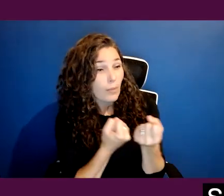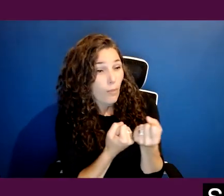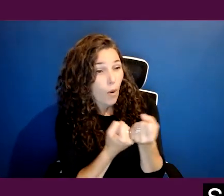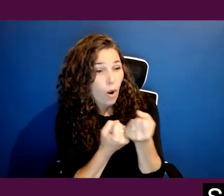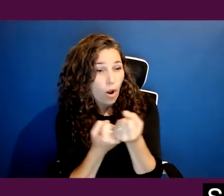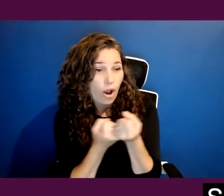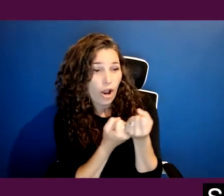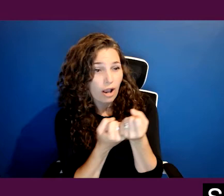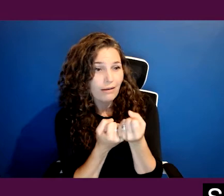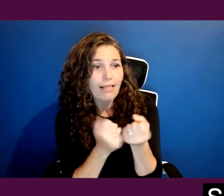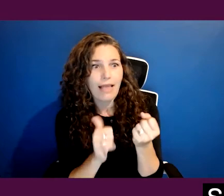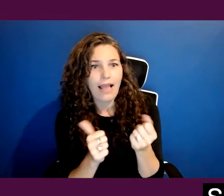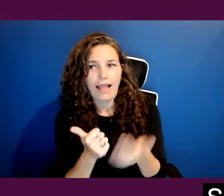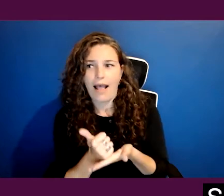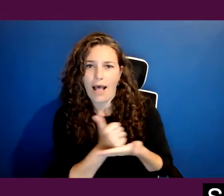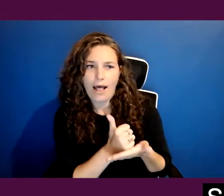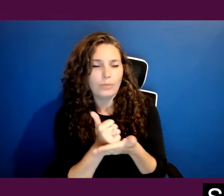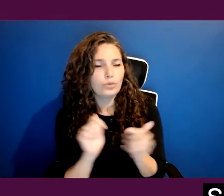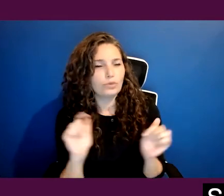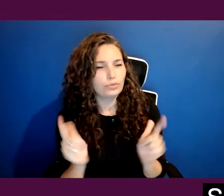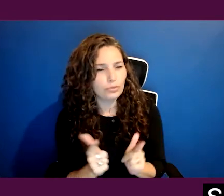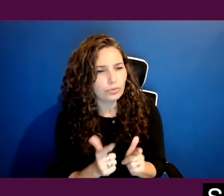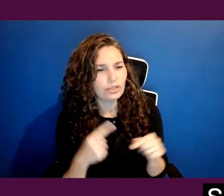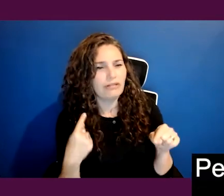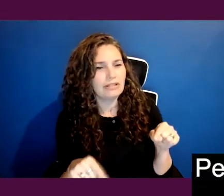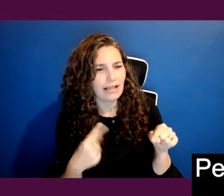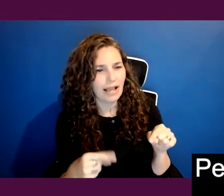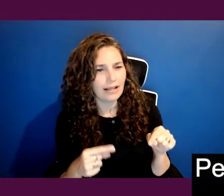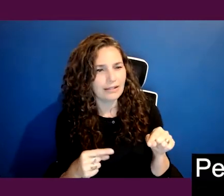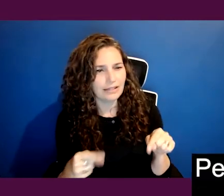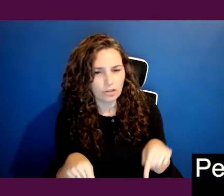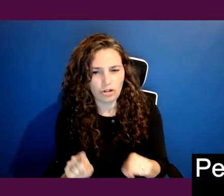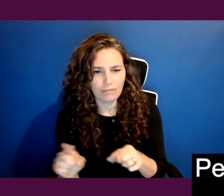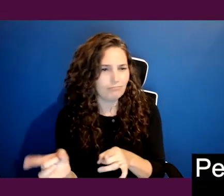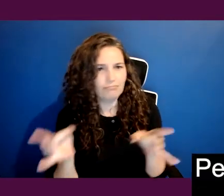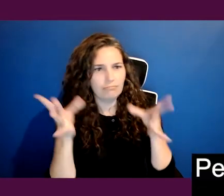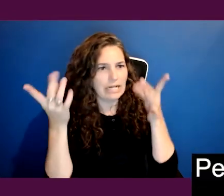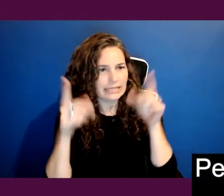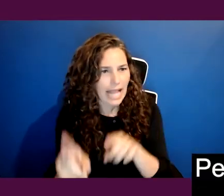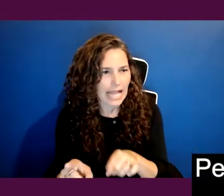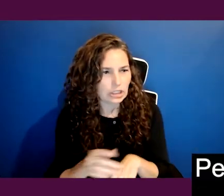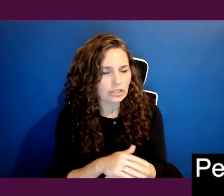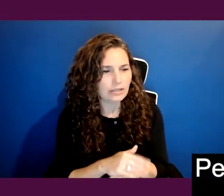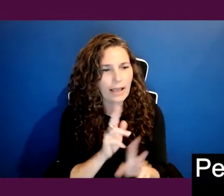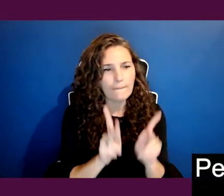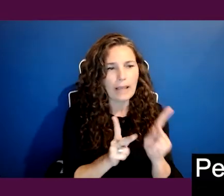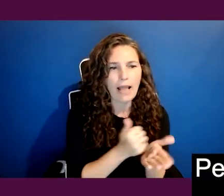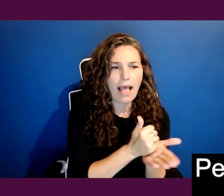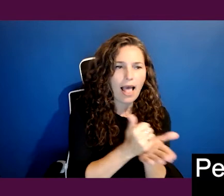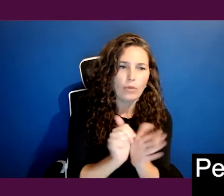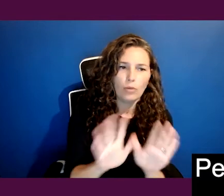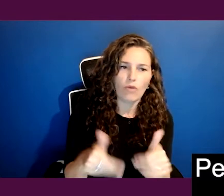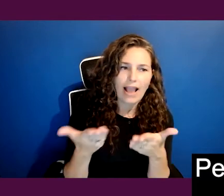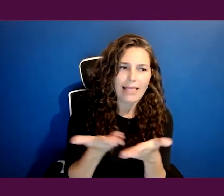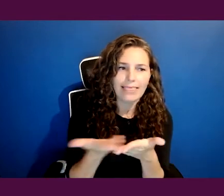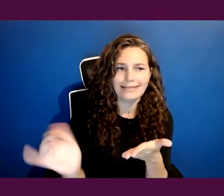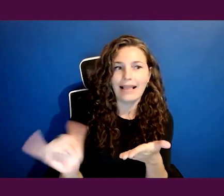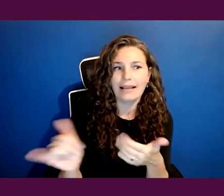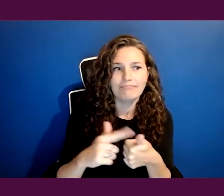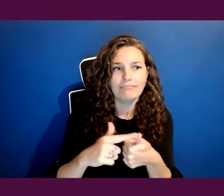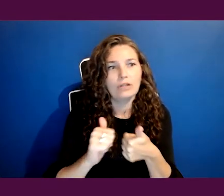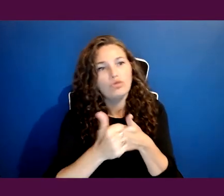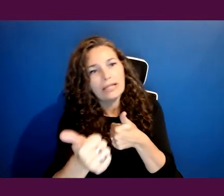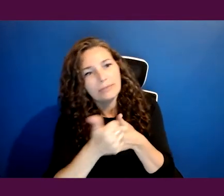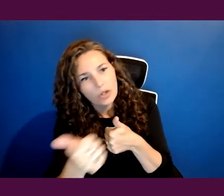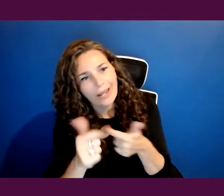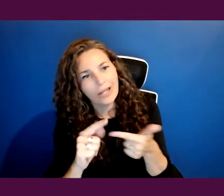Support can reduce anxiety in disasters. People can help you by providing things and services like transportation,